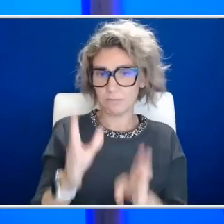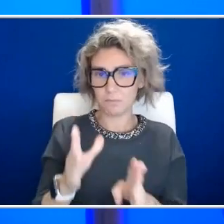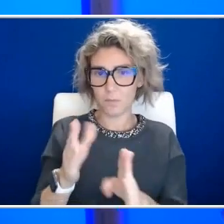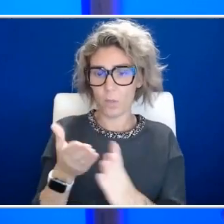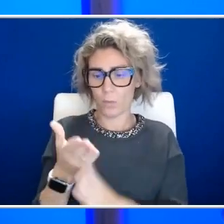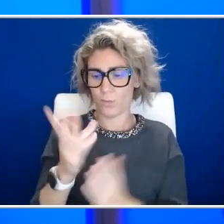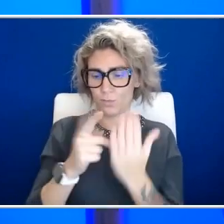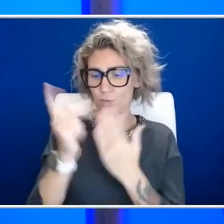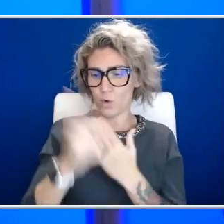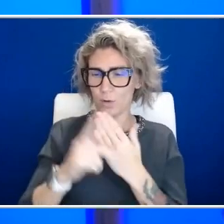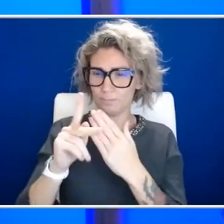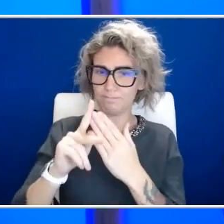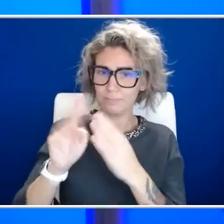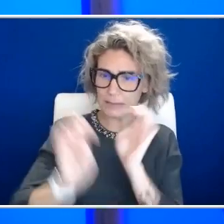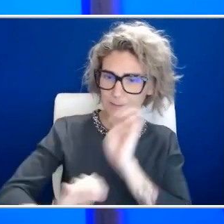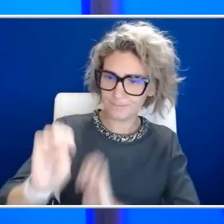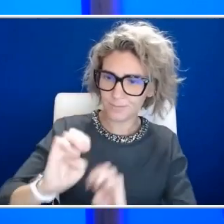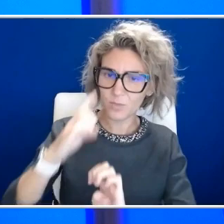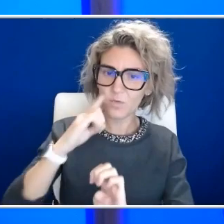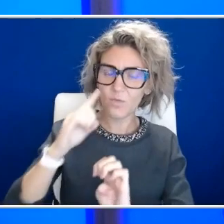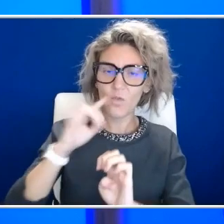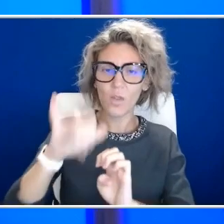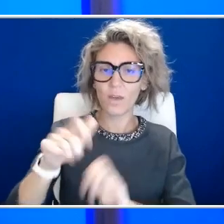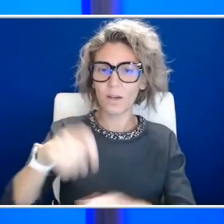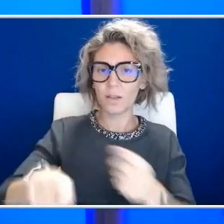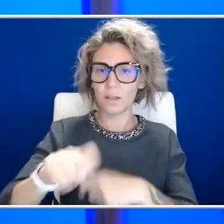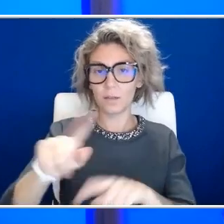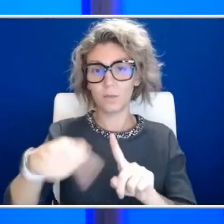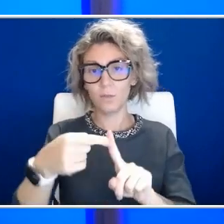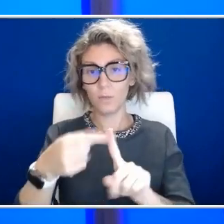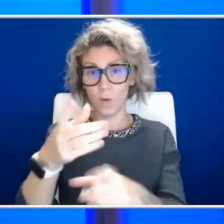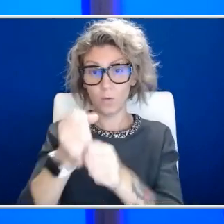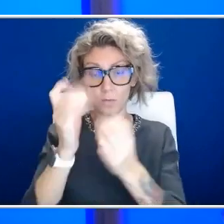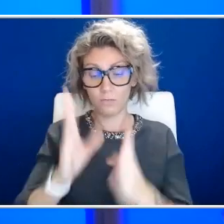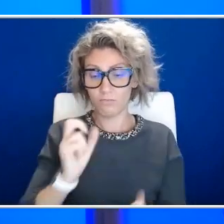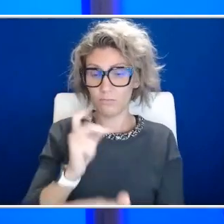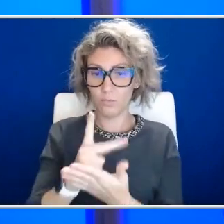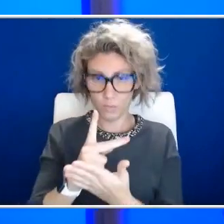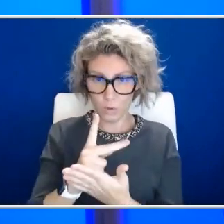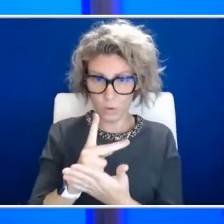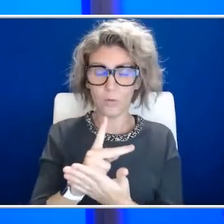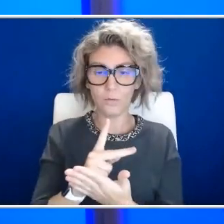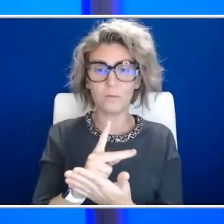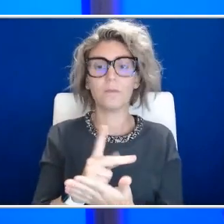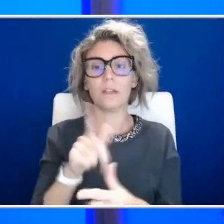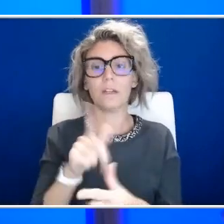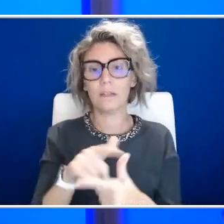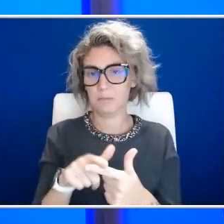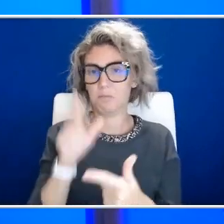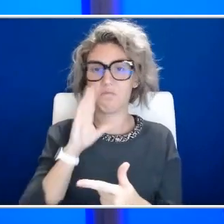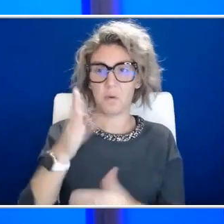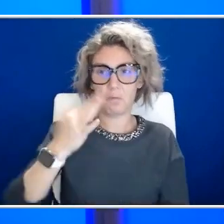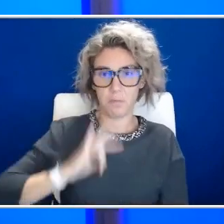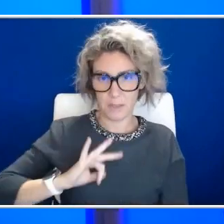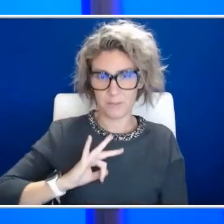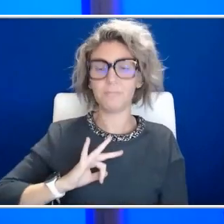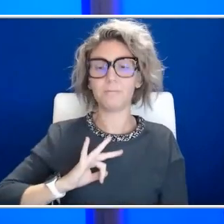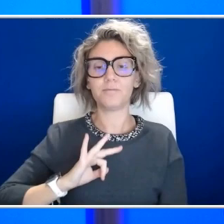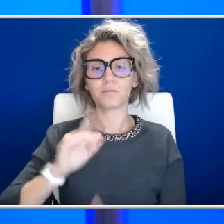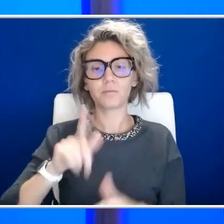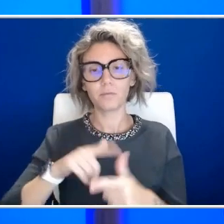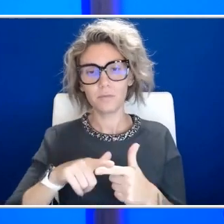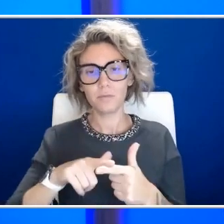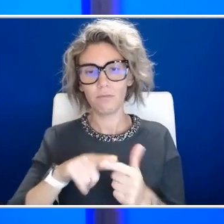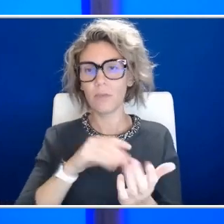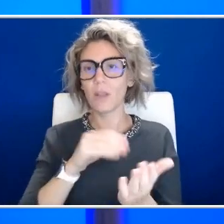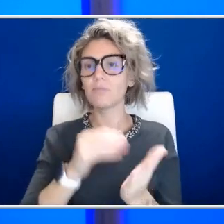kidney transplant. And once the recipient is approved that they will benefit from a kidney transplant, they get listed, and that's